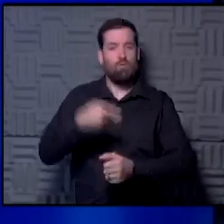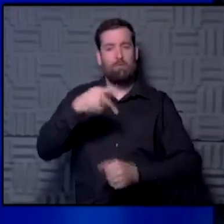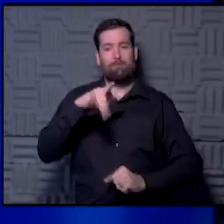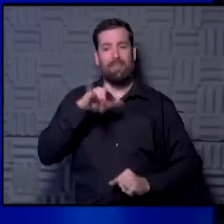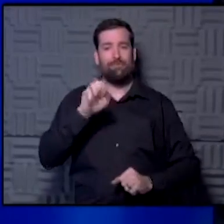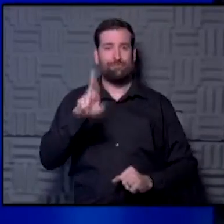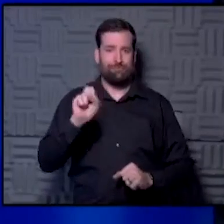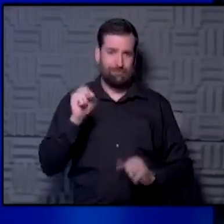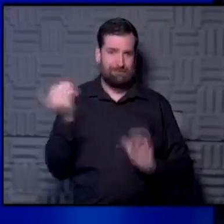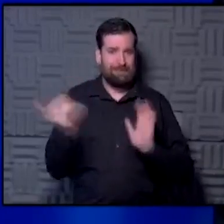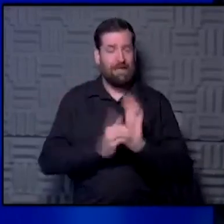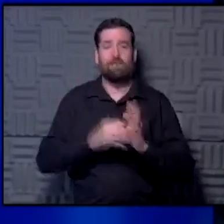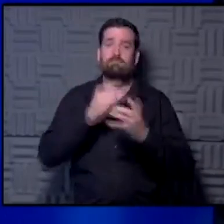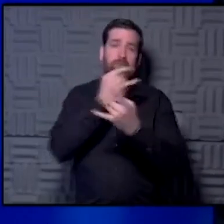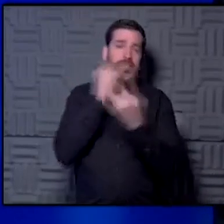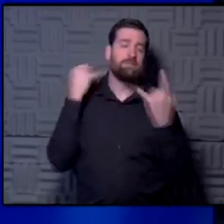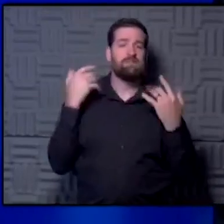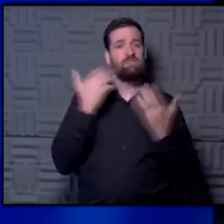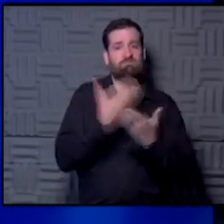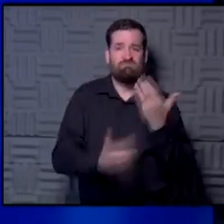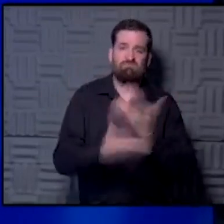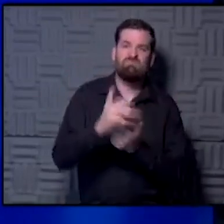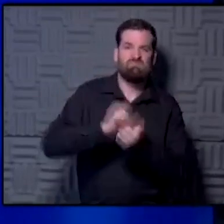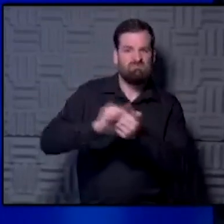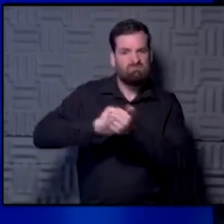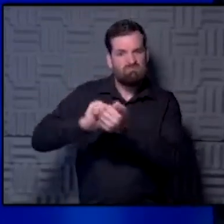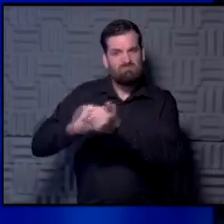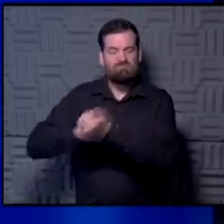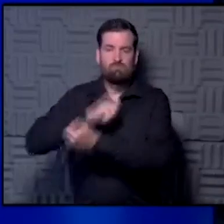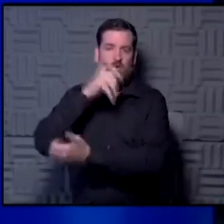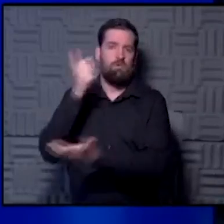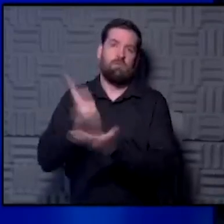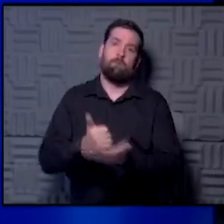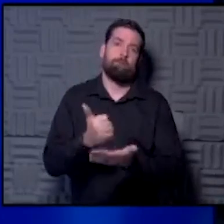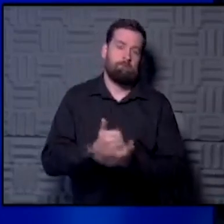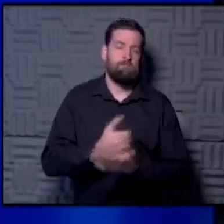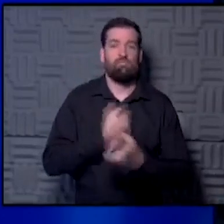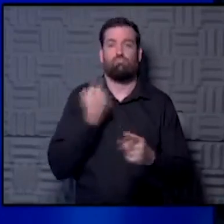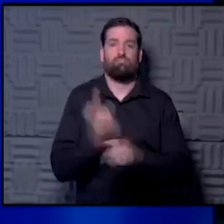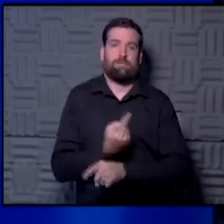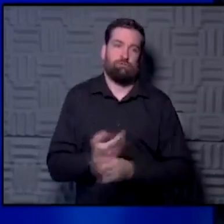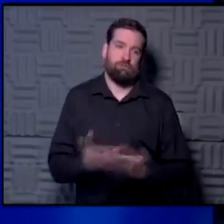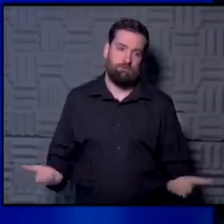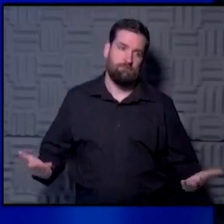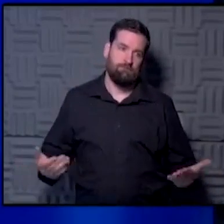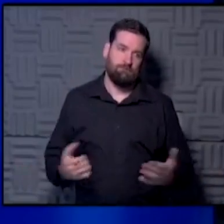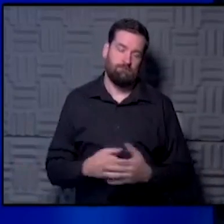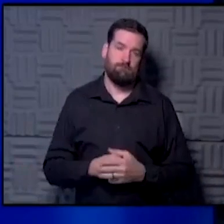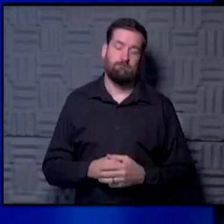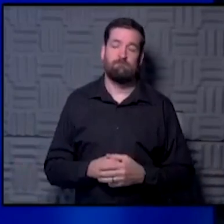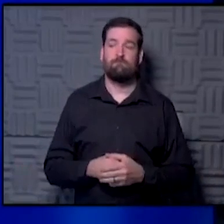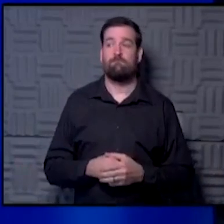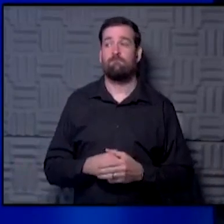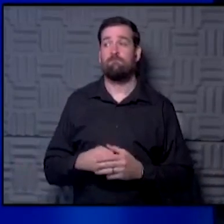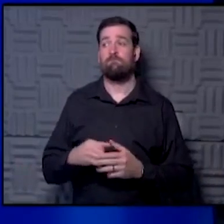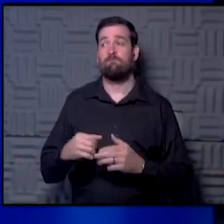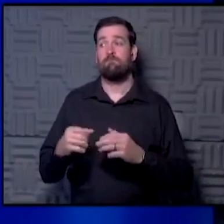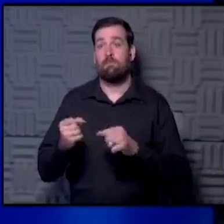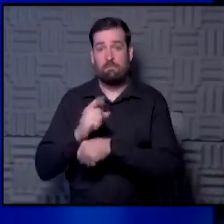control. First of all, wearing a mask and washing your hands are going to help you against the regular stuff. And then if we can make sure